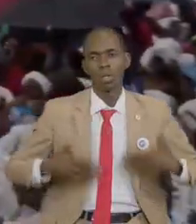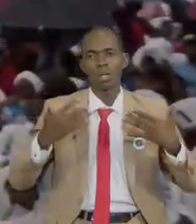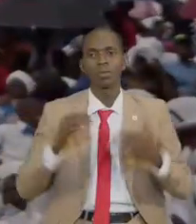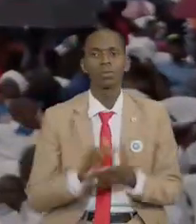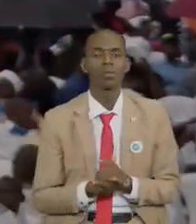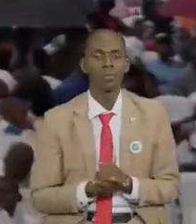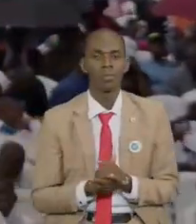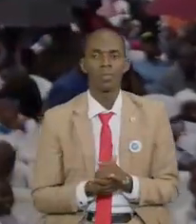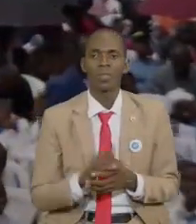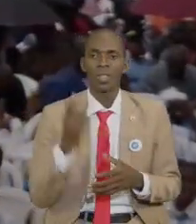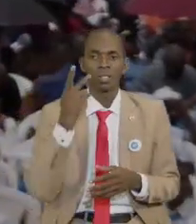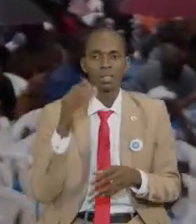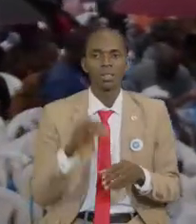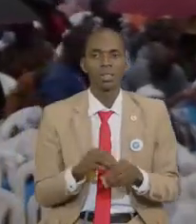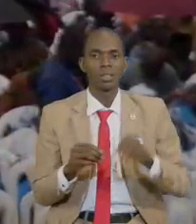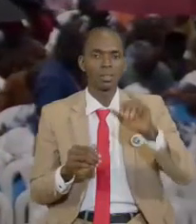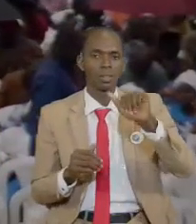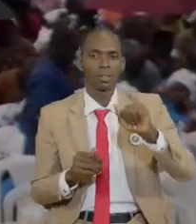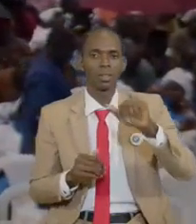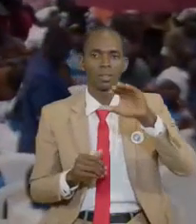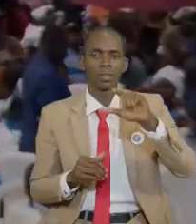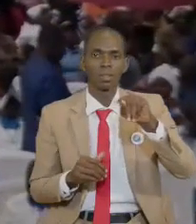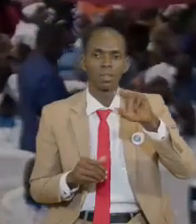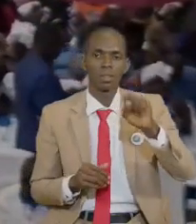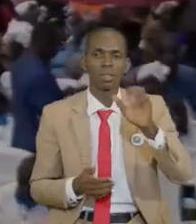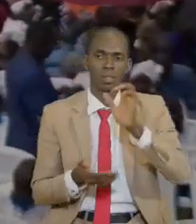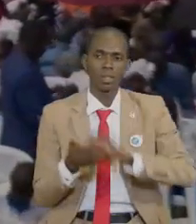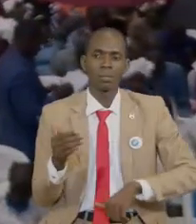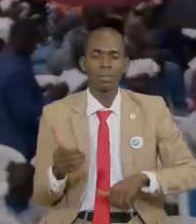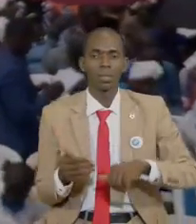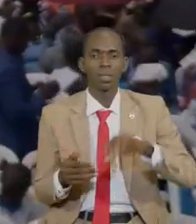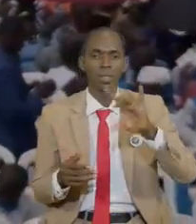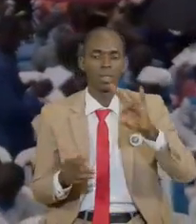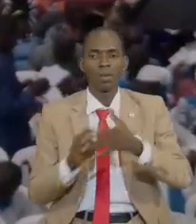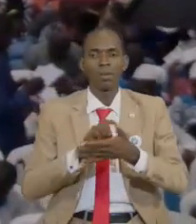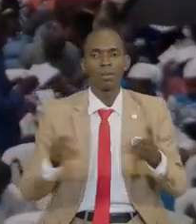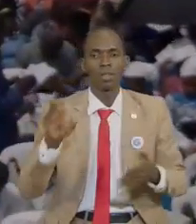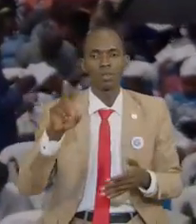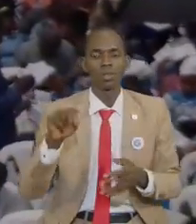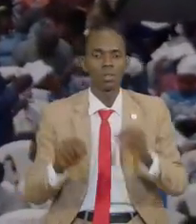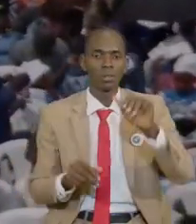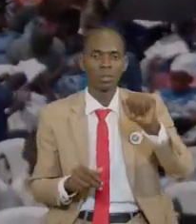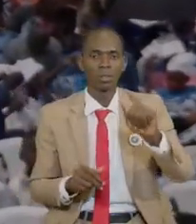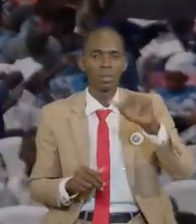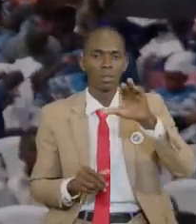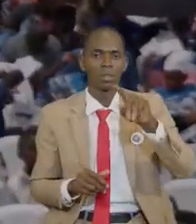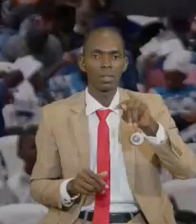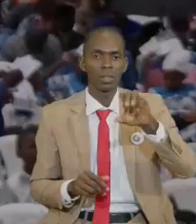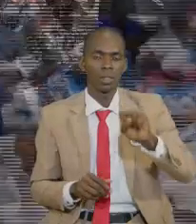Look at Acts chapter 8, verse 12. Acts chapter 8, verse